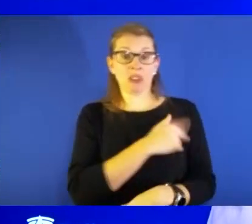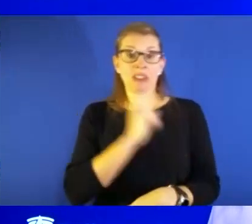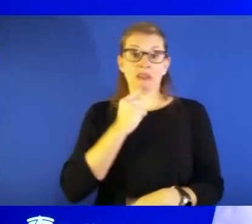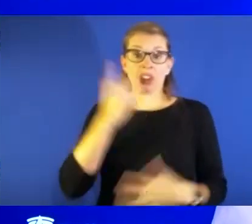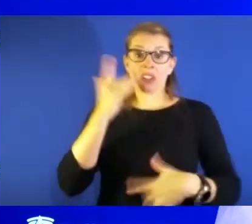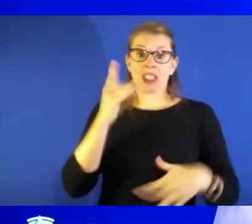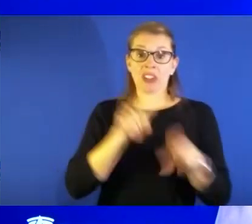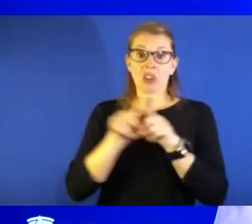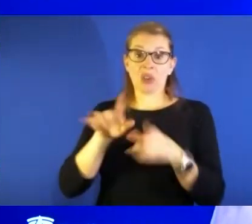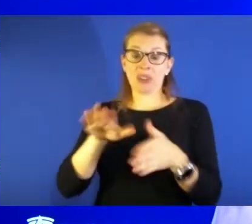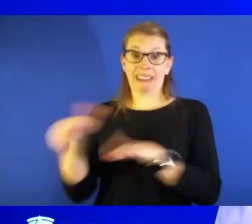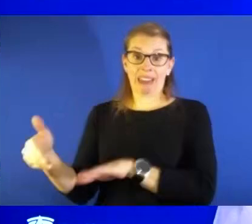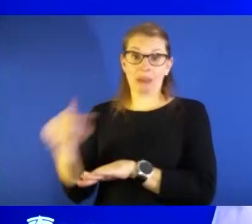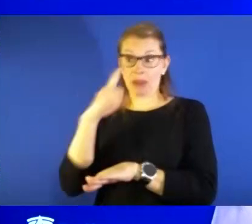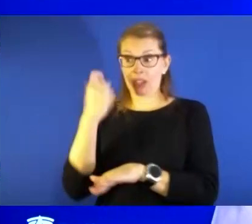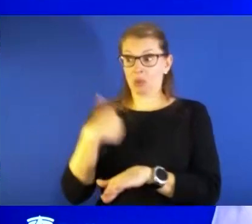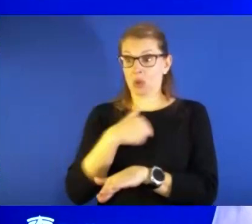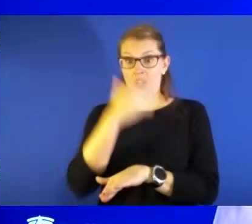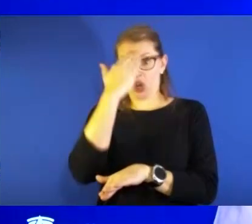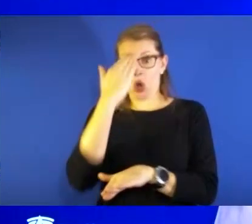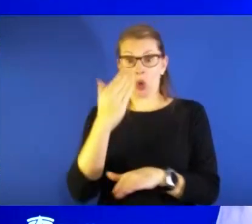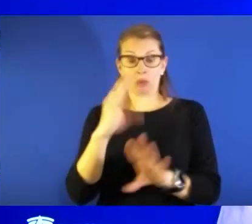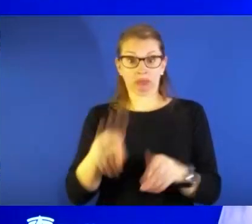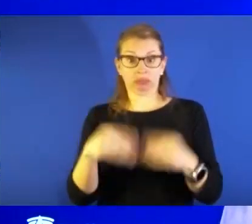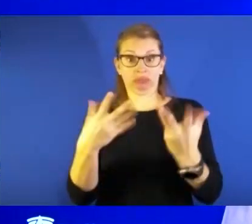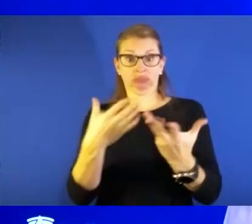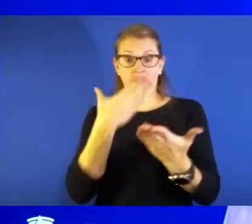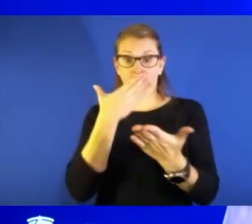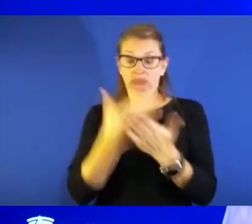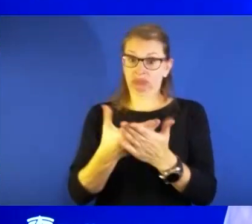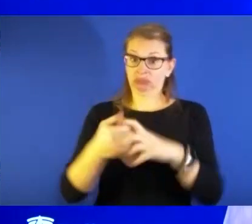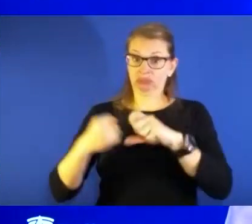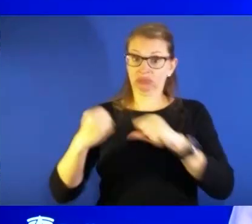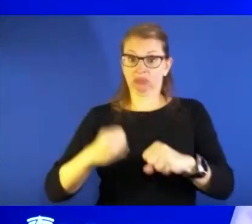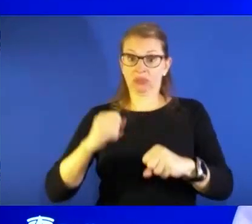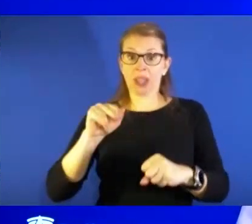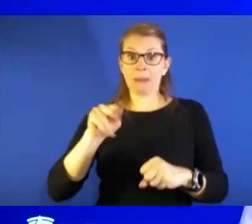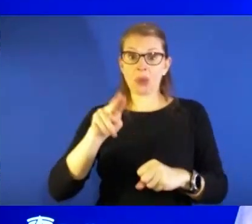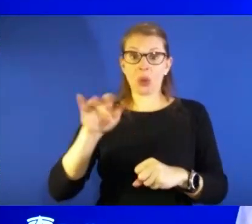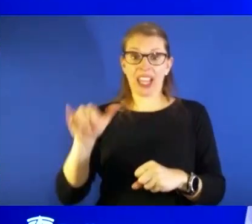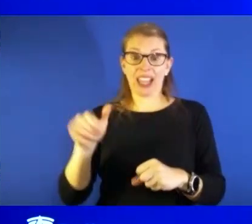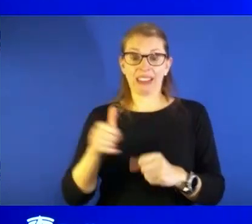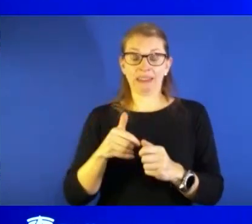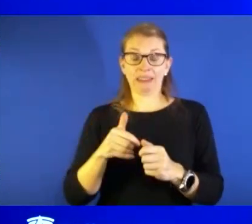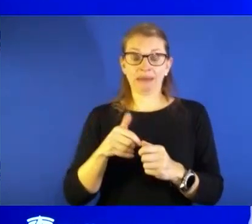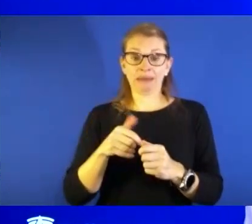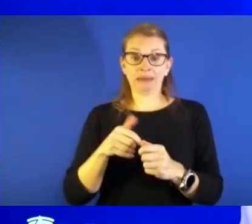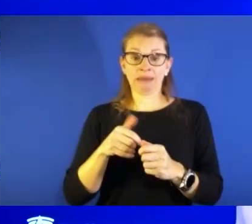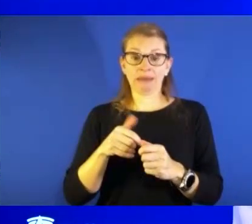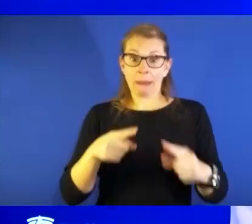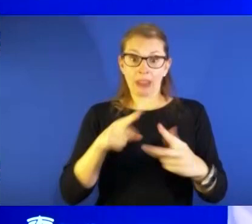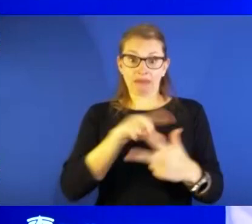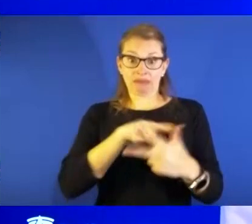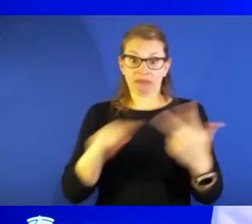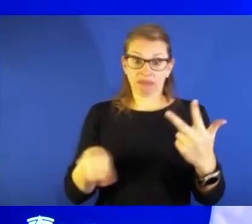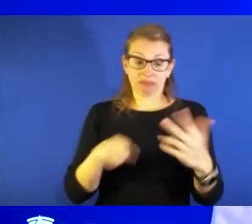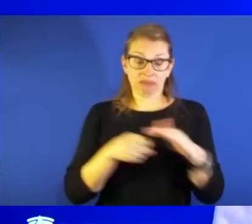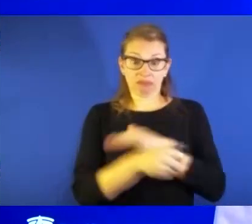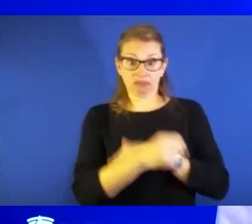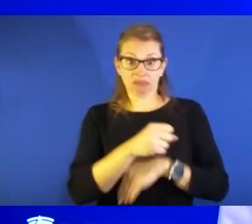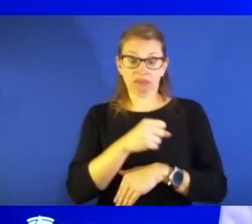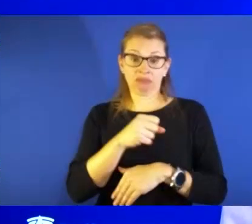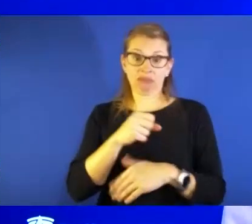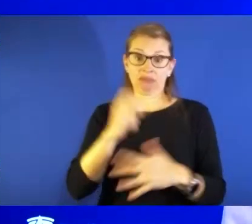to provide long-term durable immunity against those. Now, a little bit less so if you are in that 75 and